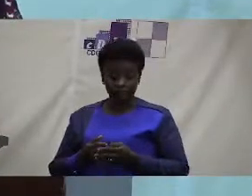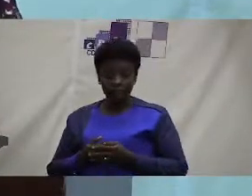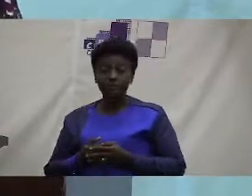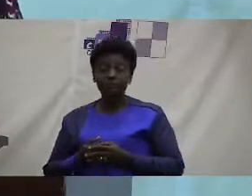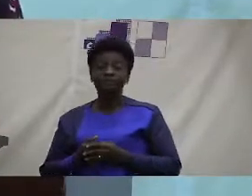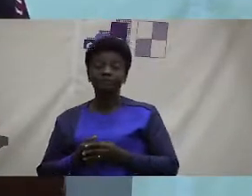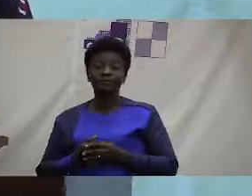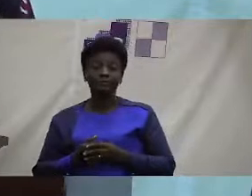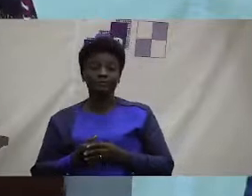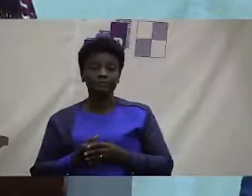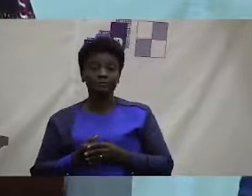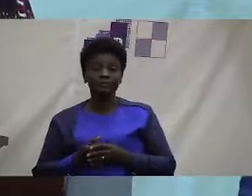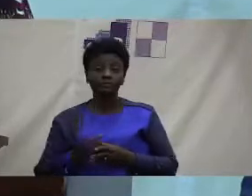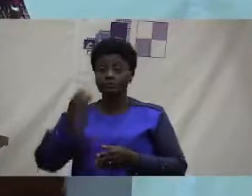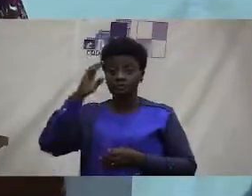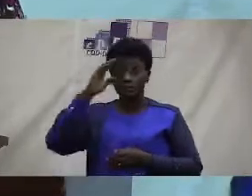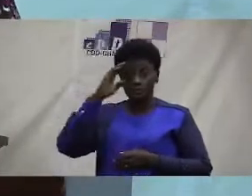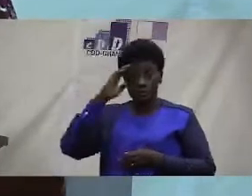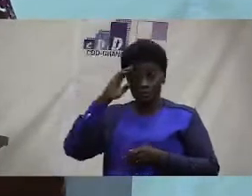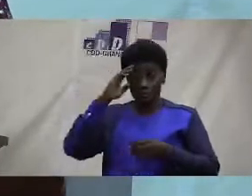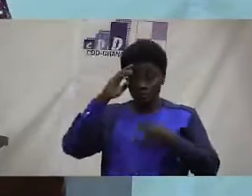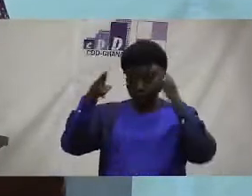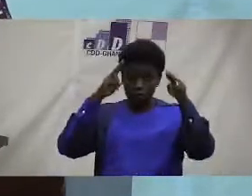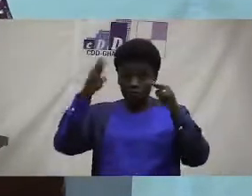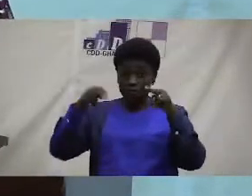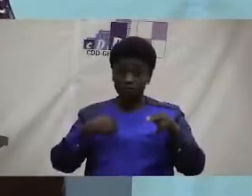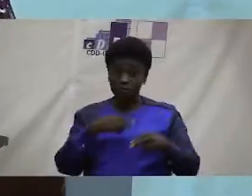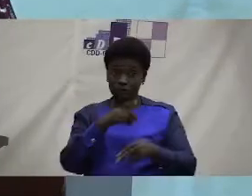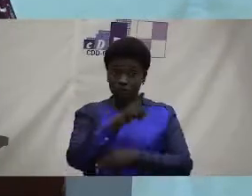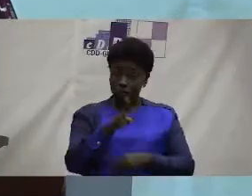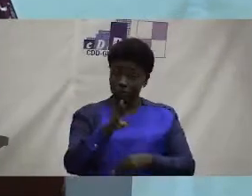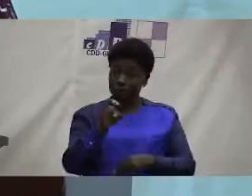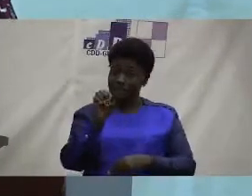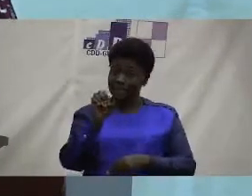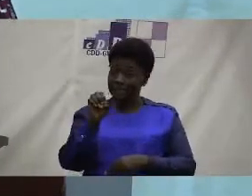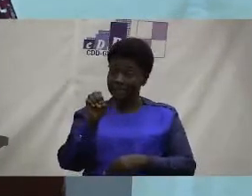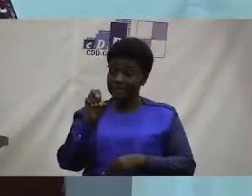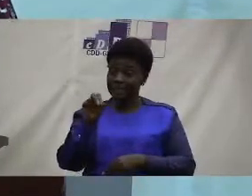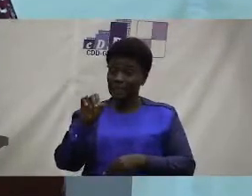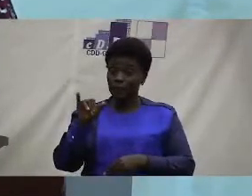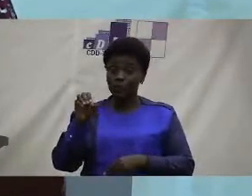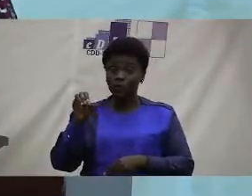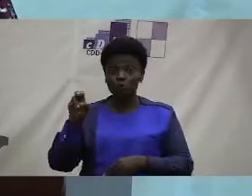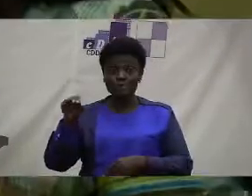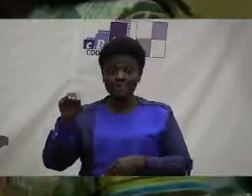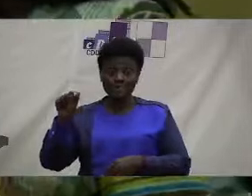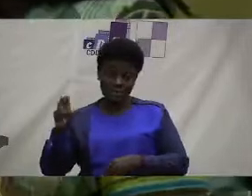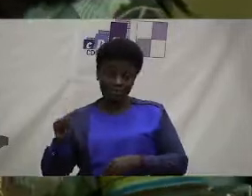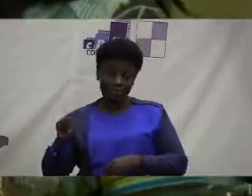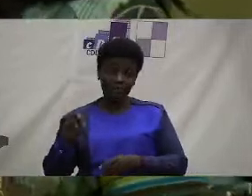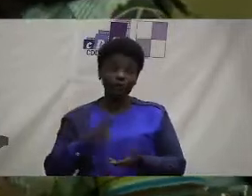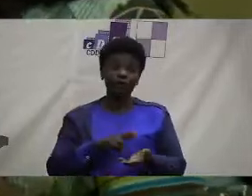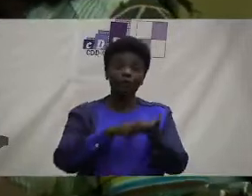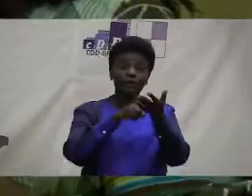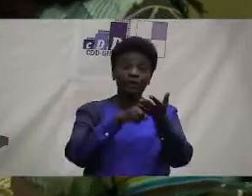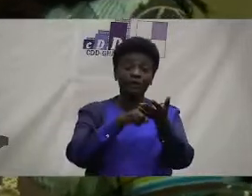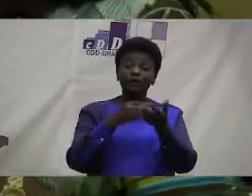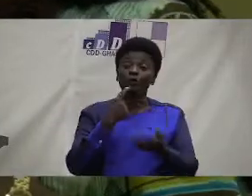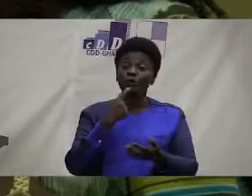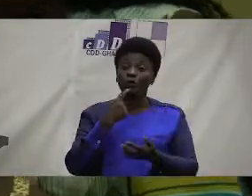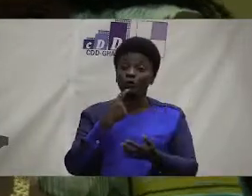Thank you. Hello, I'm Dr. Anyunam Kudunu, representing Dr. Patrick